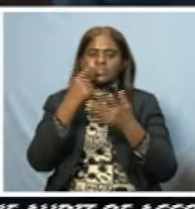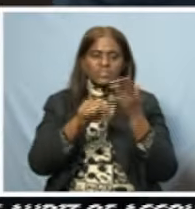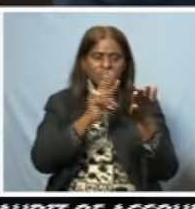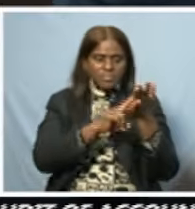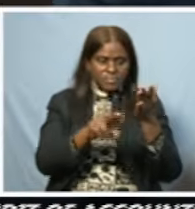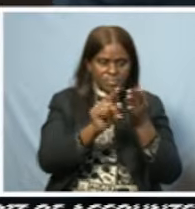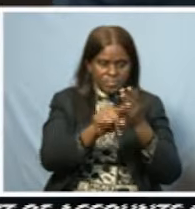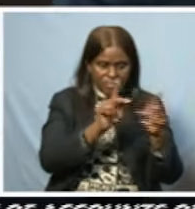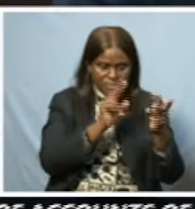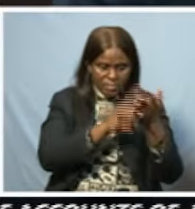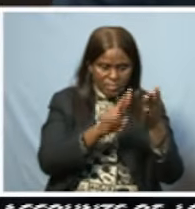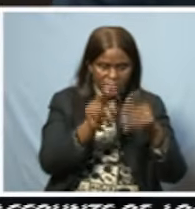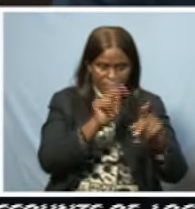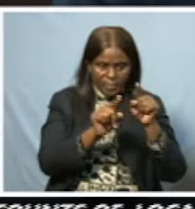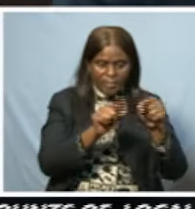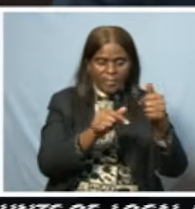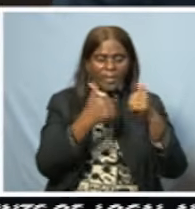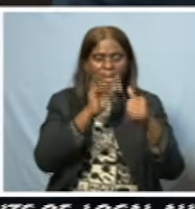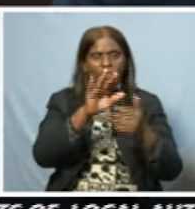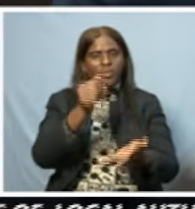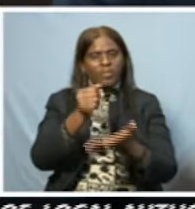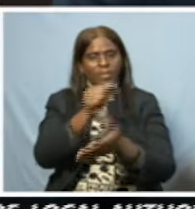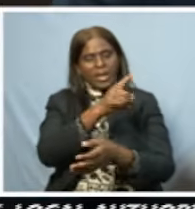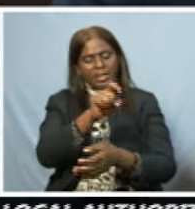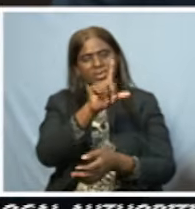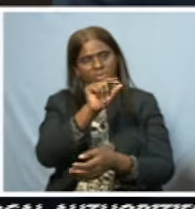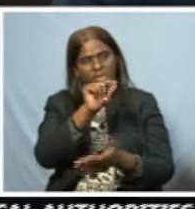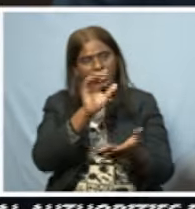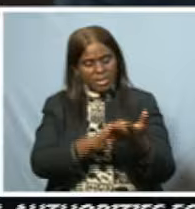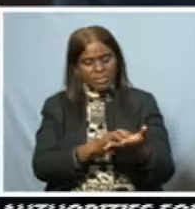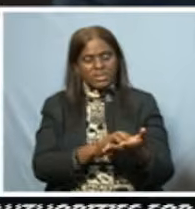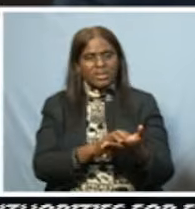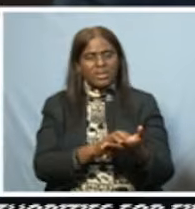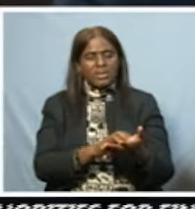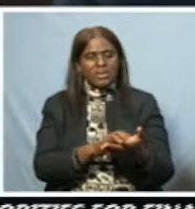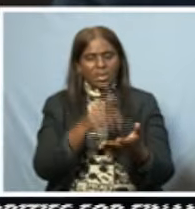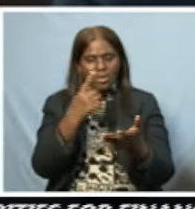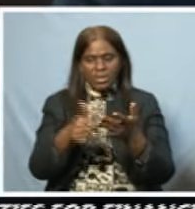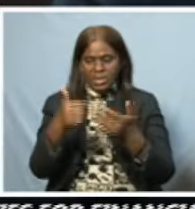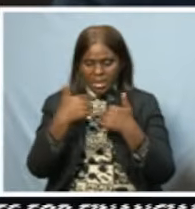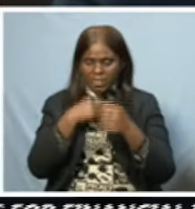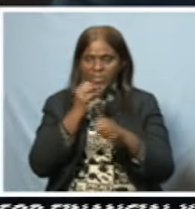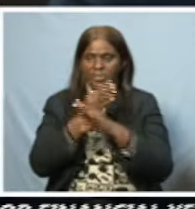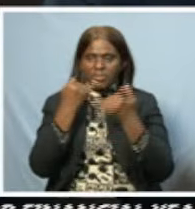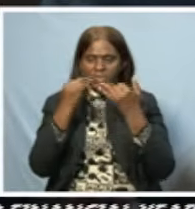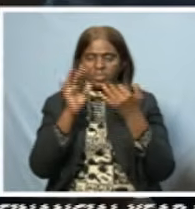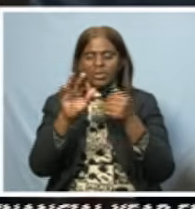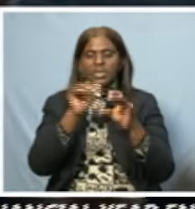retirees. Retirees, your budget is 120,000. That's what you have indicated in your repayment plan.